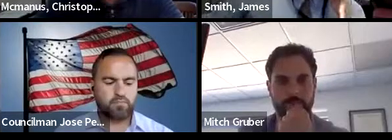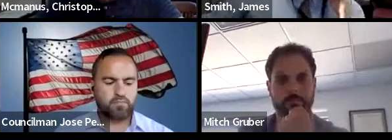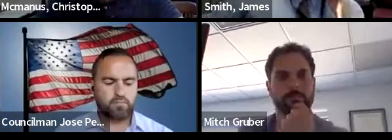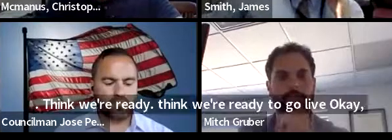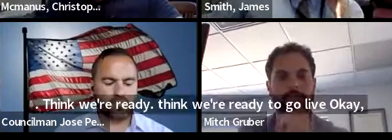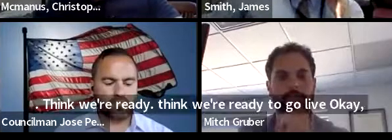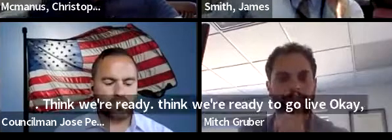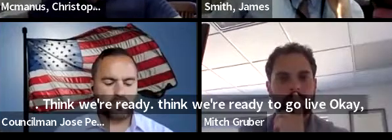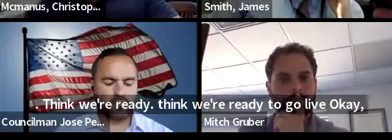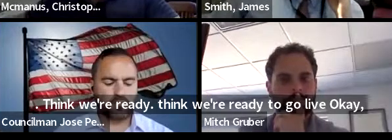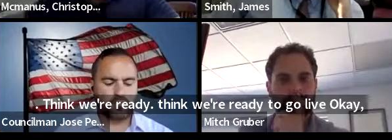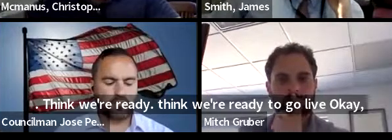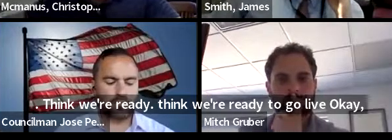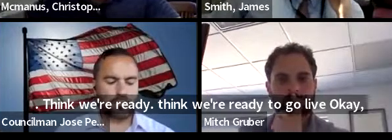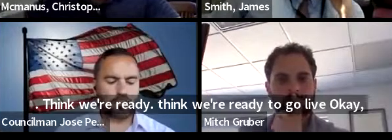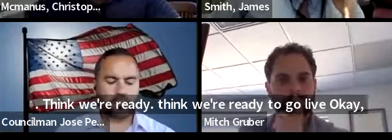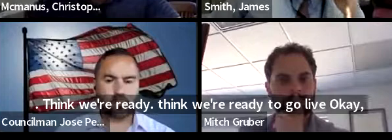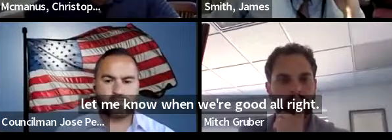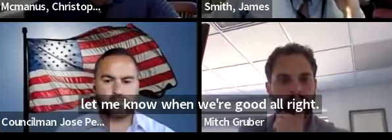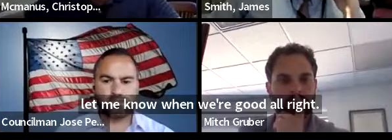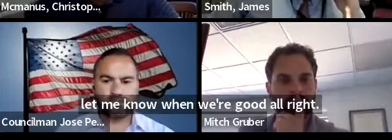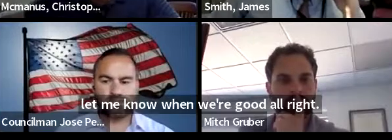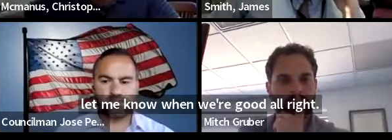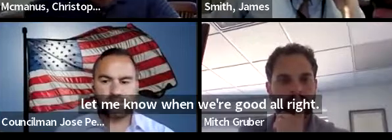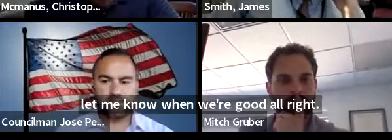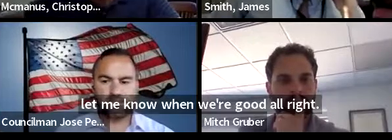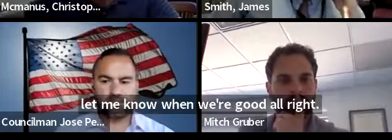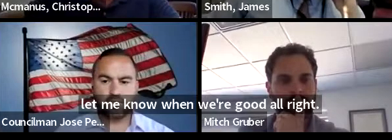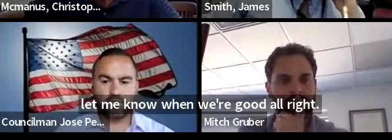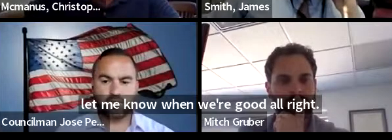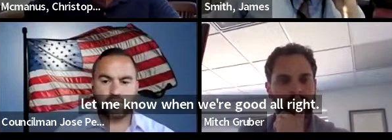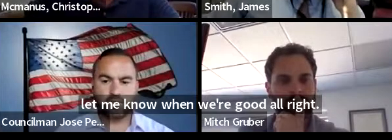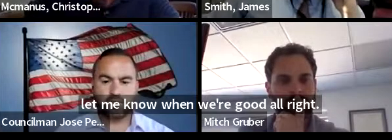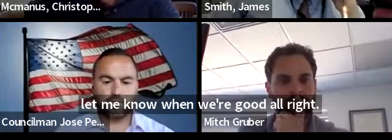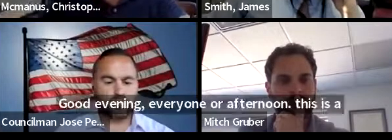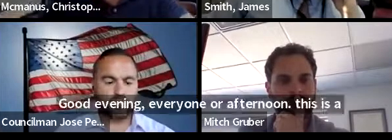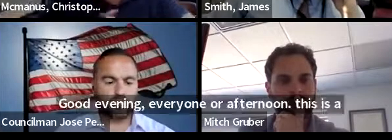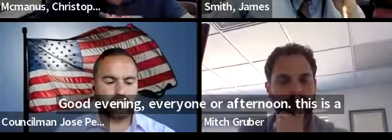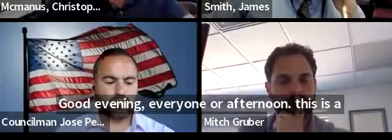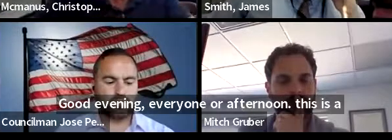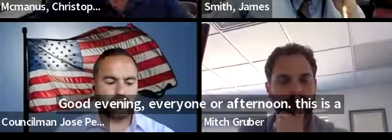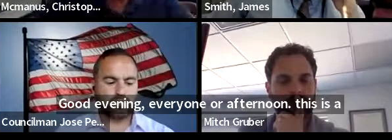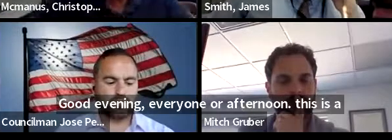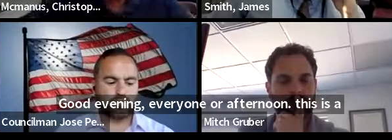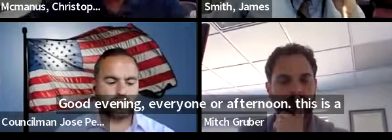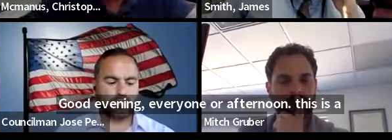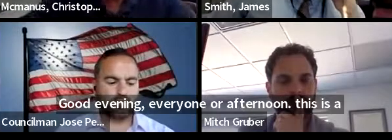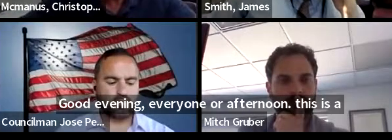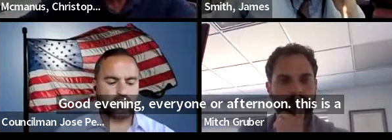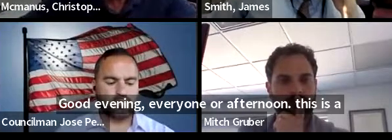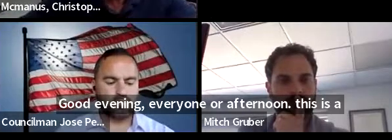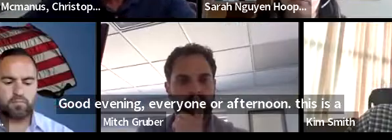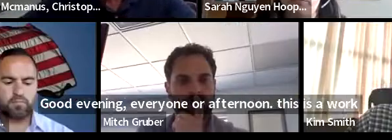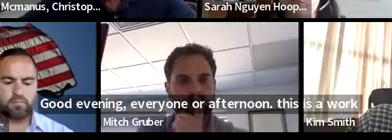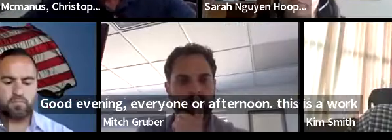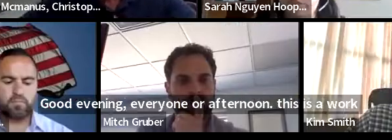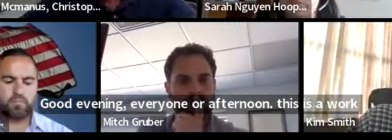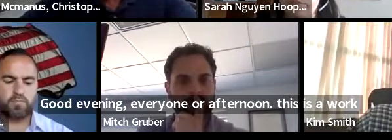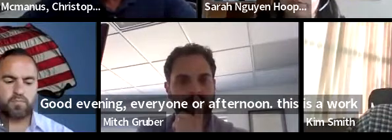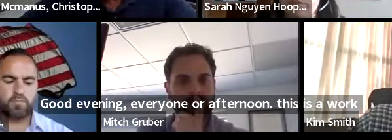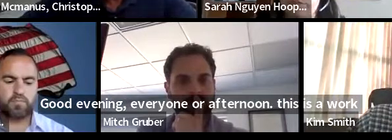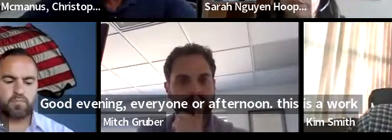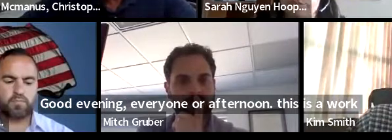All right, good evening, everyone, or afternoon. This is a work session on DRHS facilities and